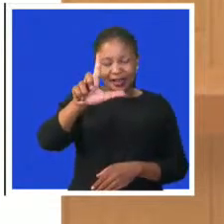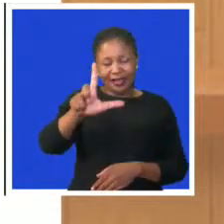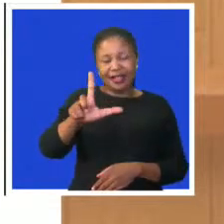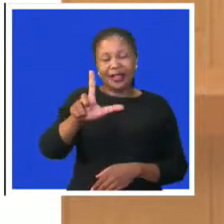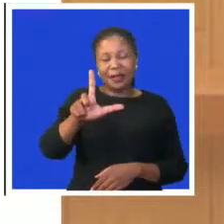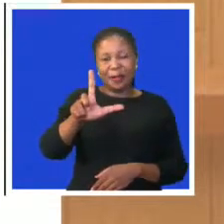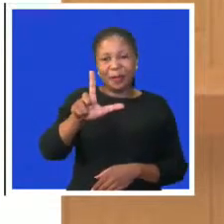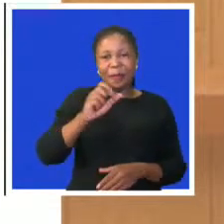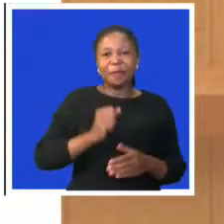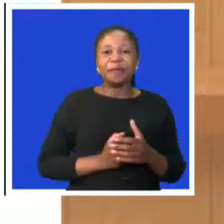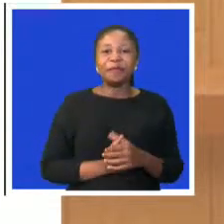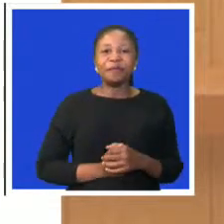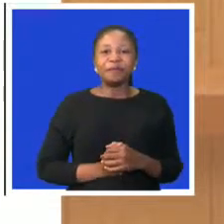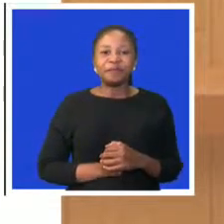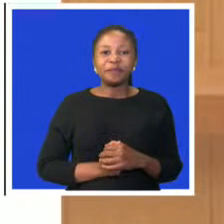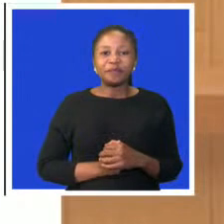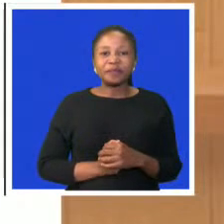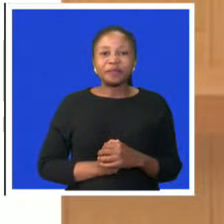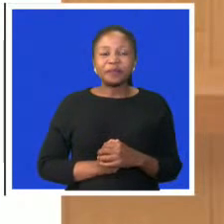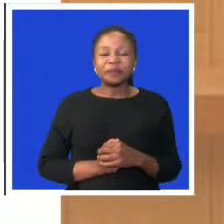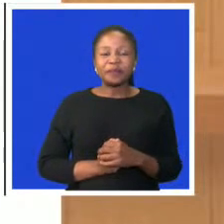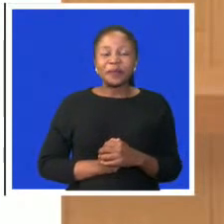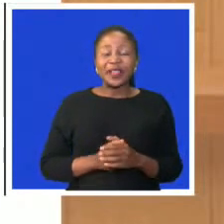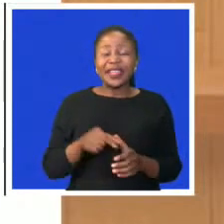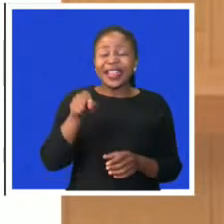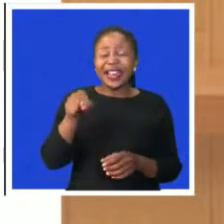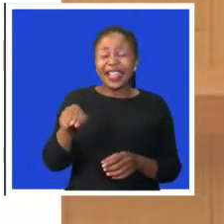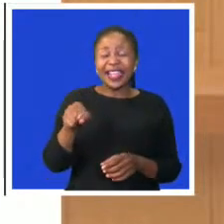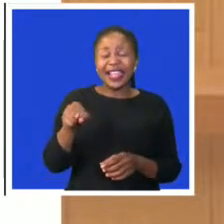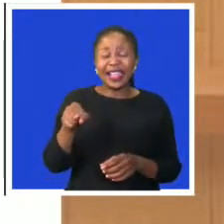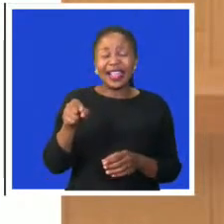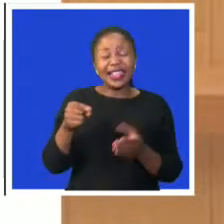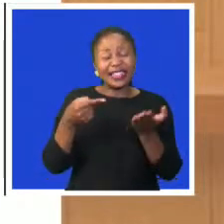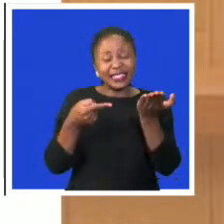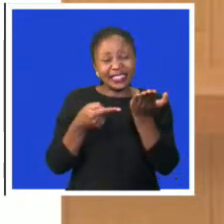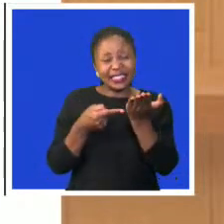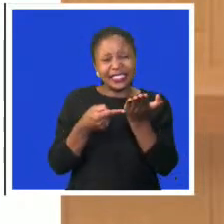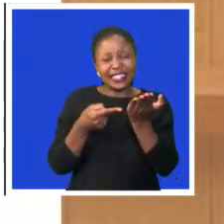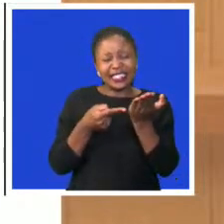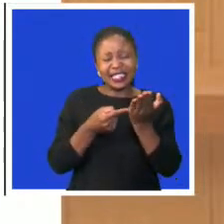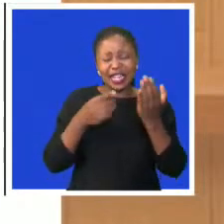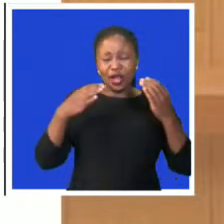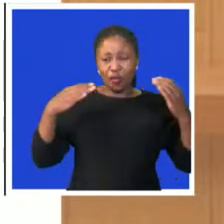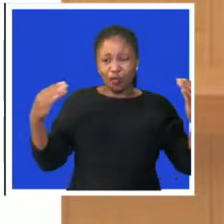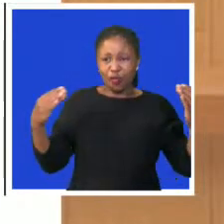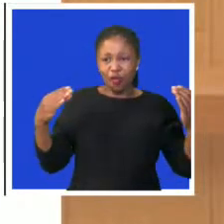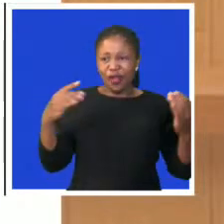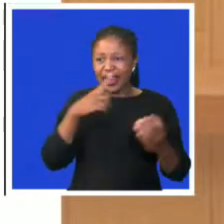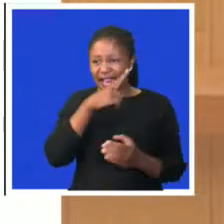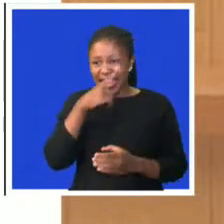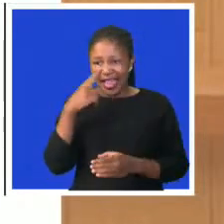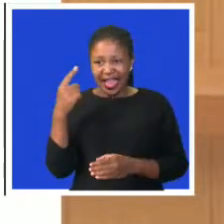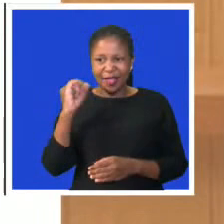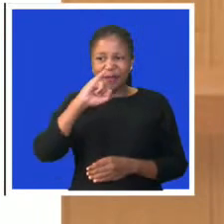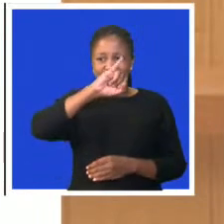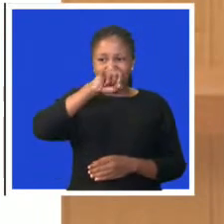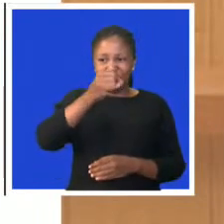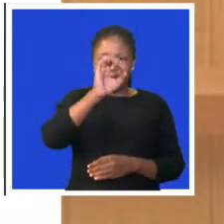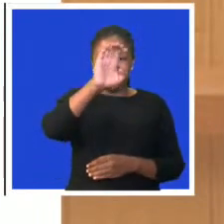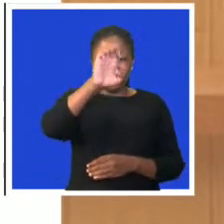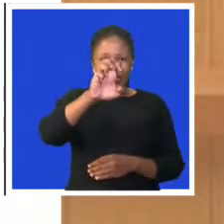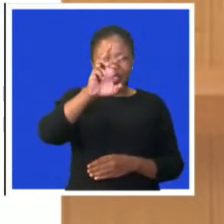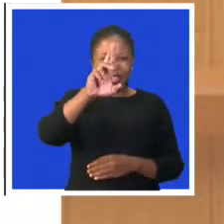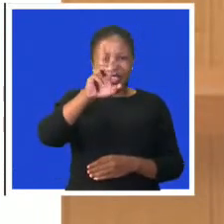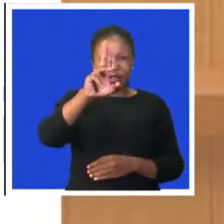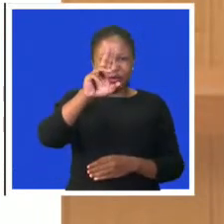the capital city, it was Jerusalem. There, dear learner, here is Jerusalem. Moving forward, dear